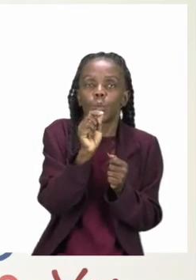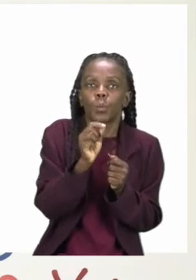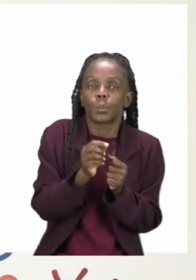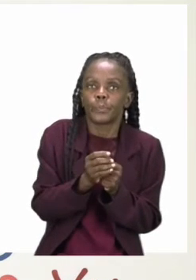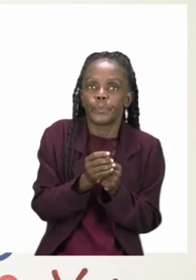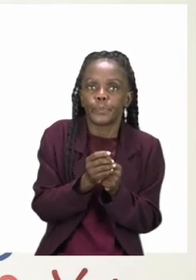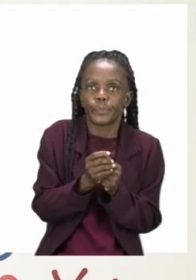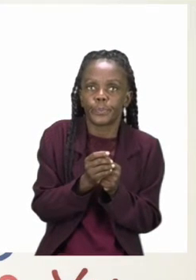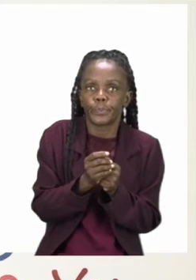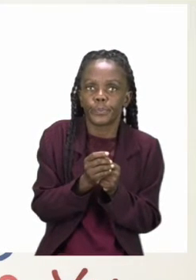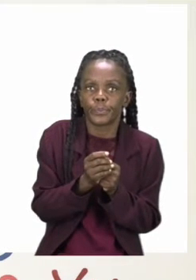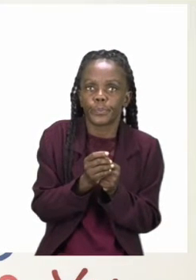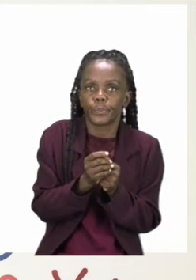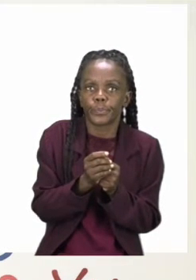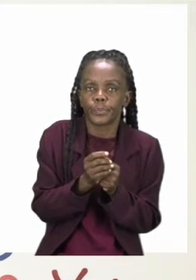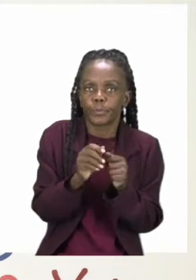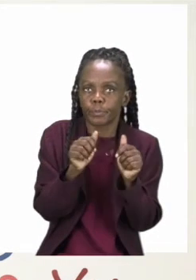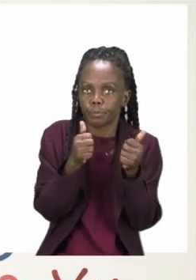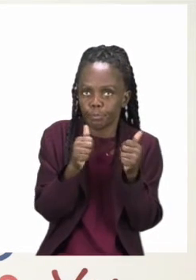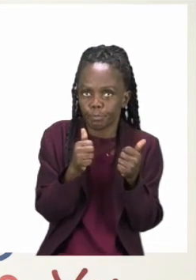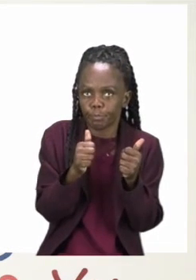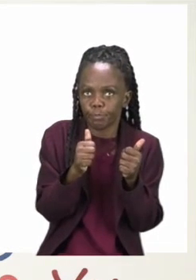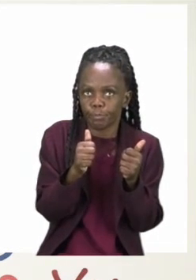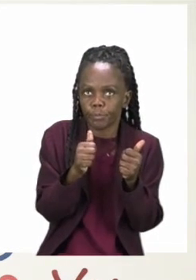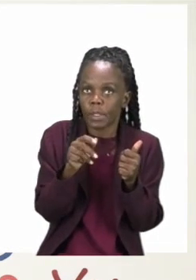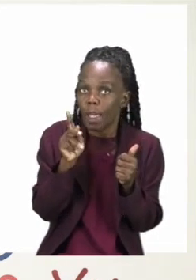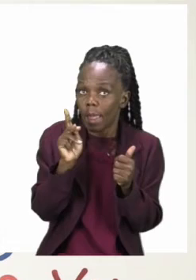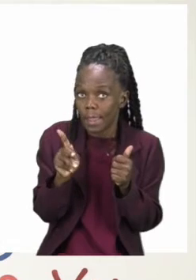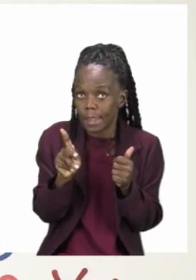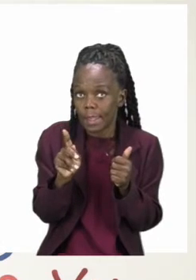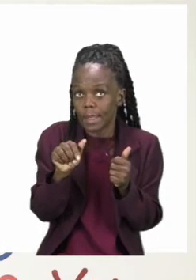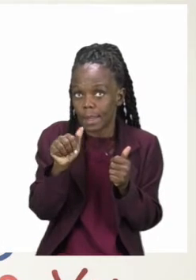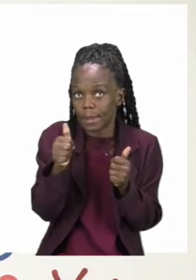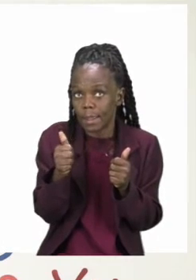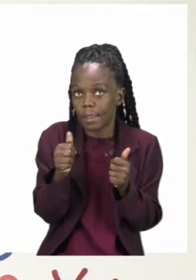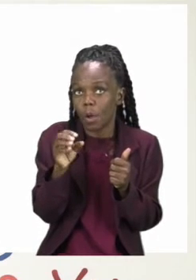Very good, everyone. Let's do another one.